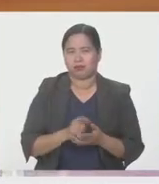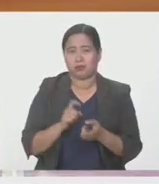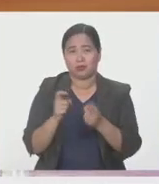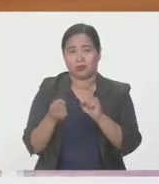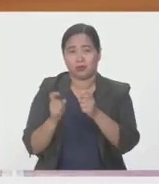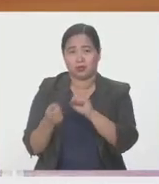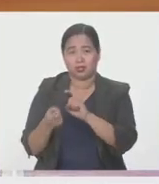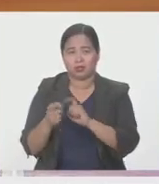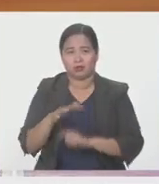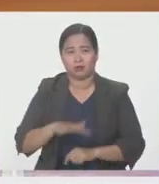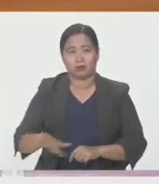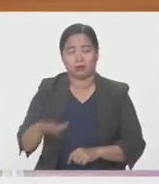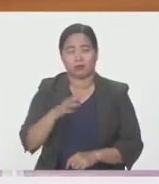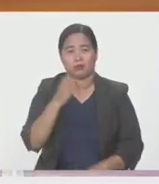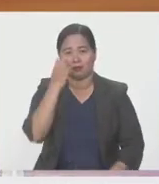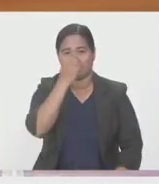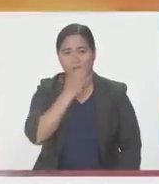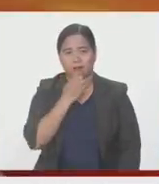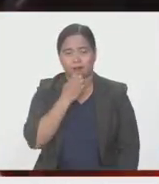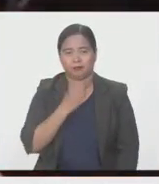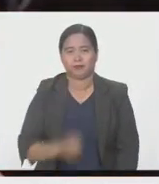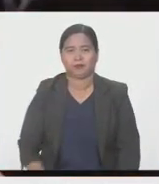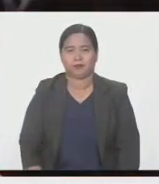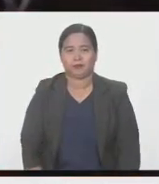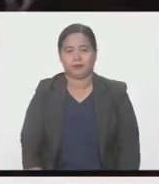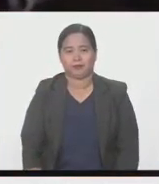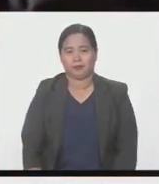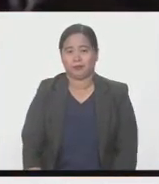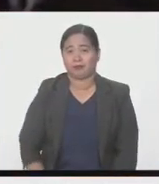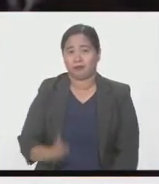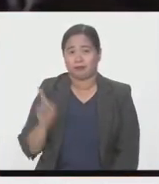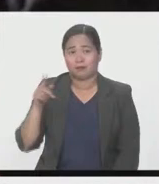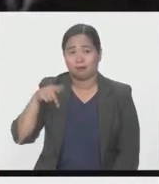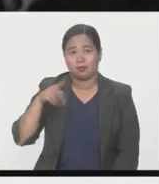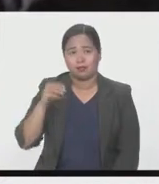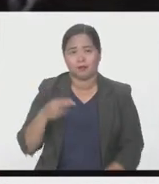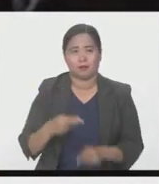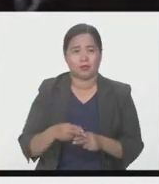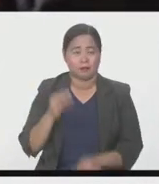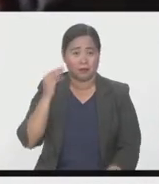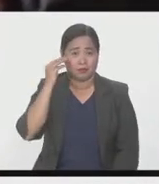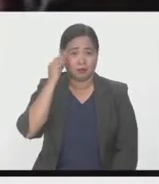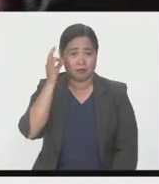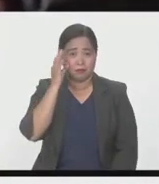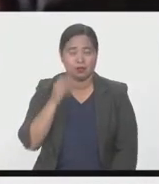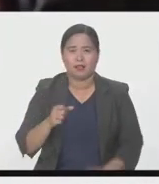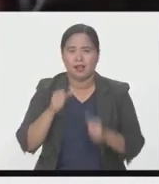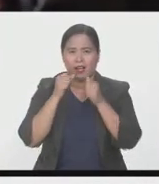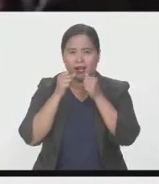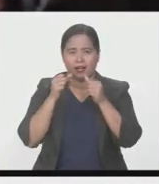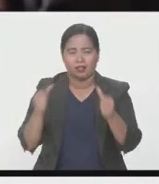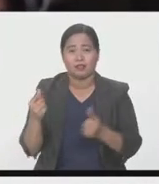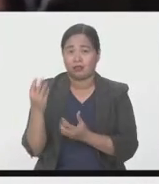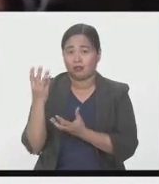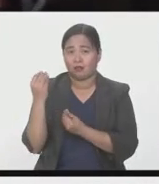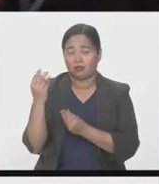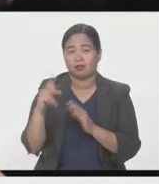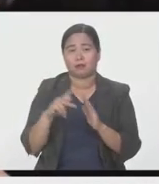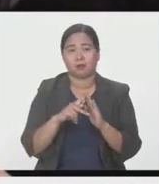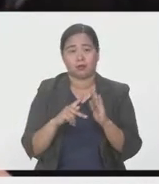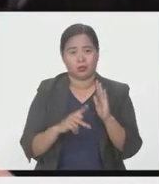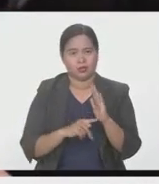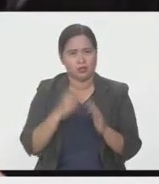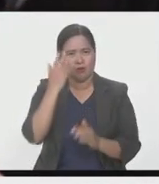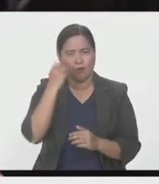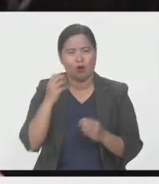security landscape in Europe. Danish Prime Minister Mette Frederiksen announced the updated policy aiming